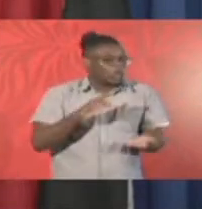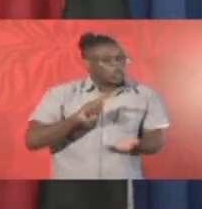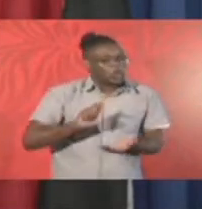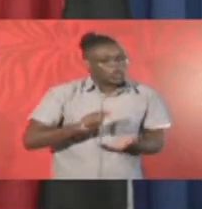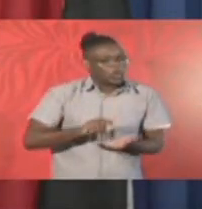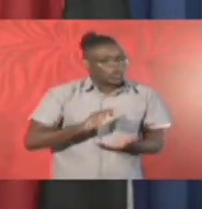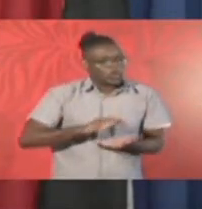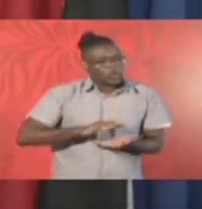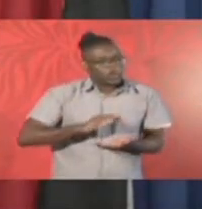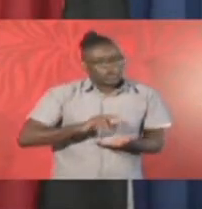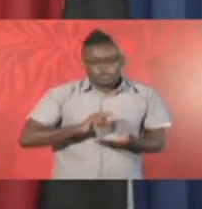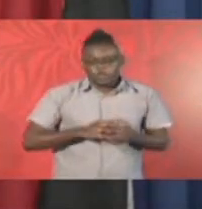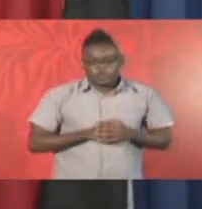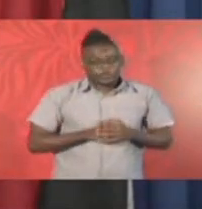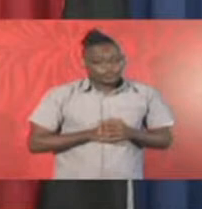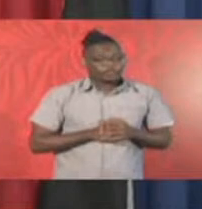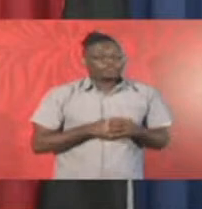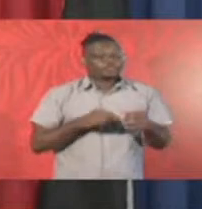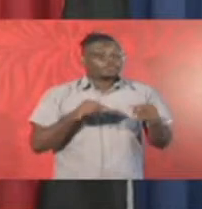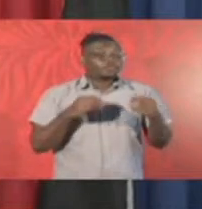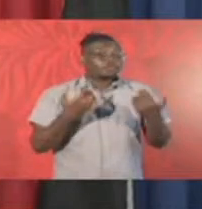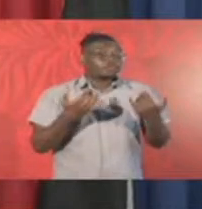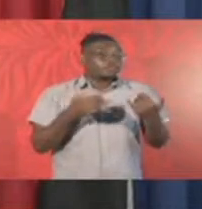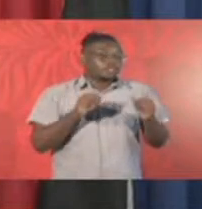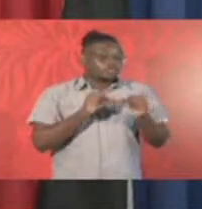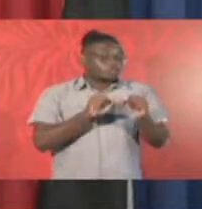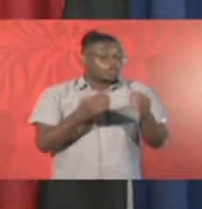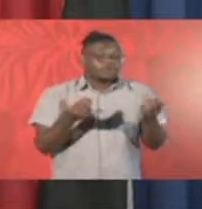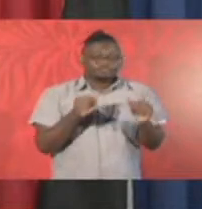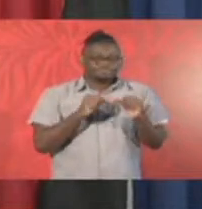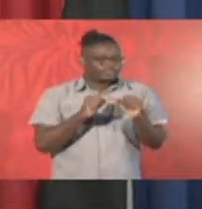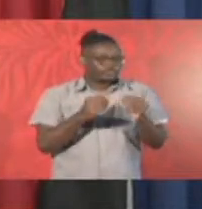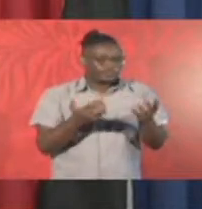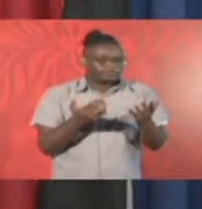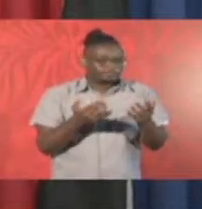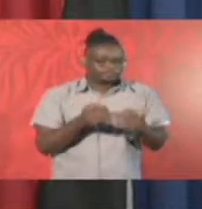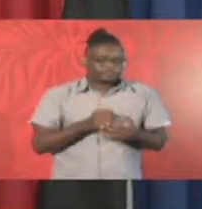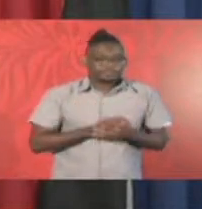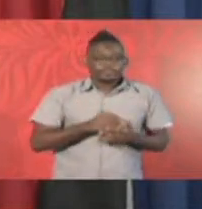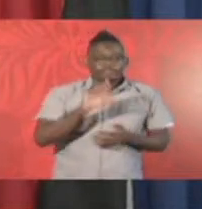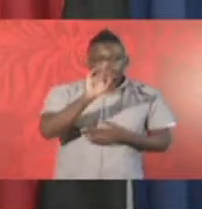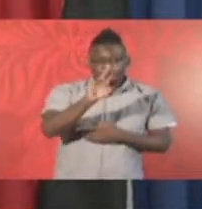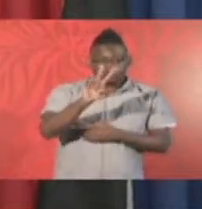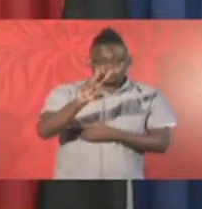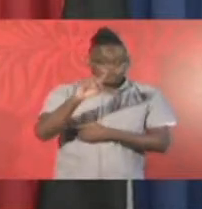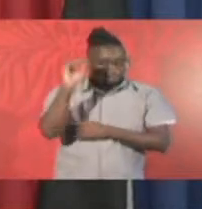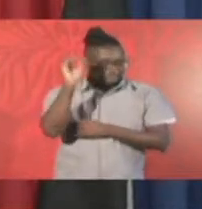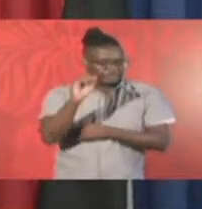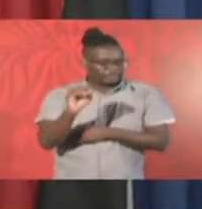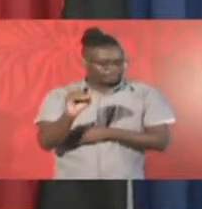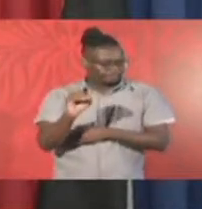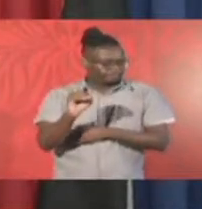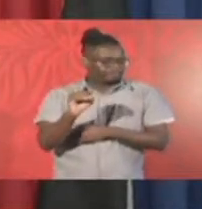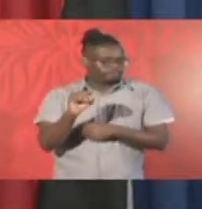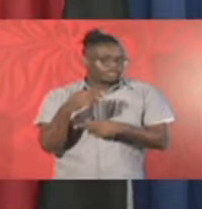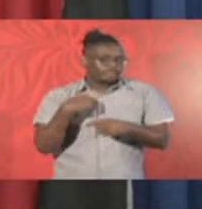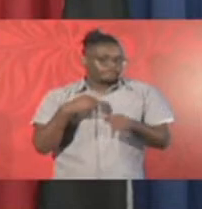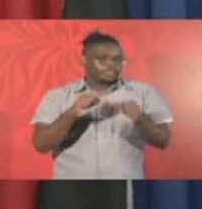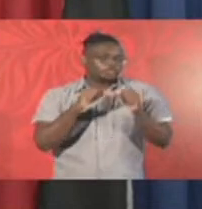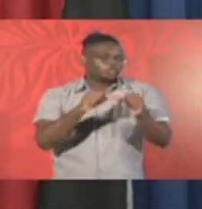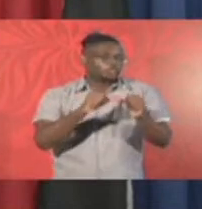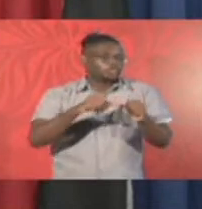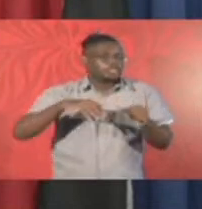and that leaves us, right, with 72% of the population. And if we